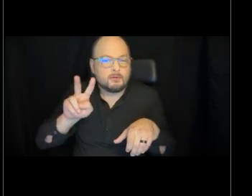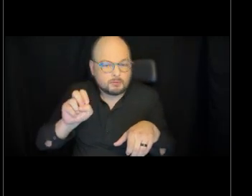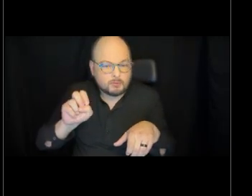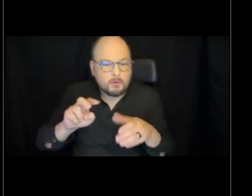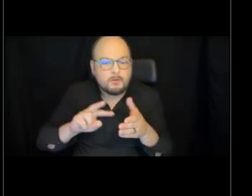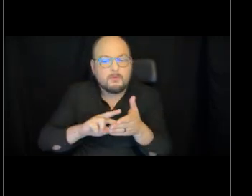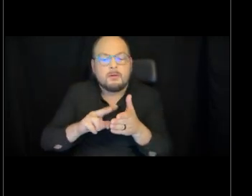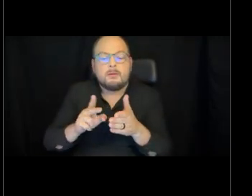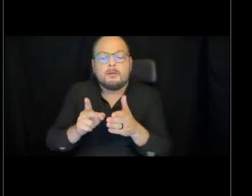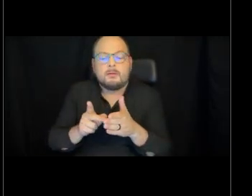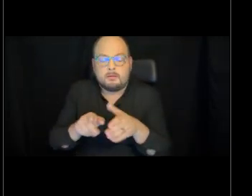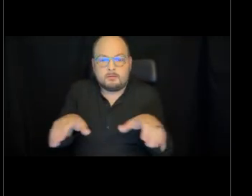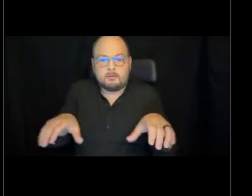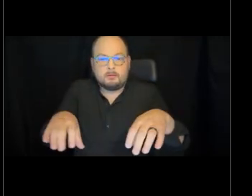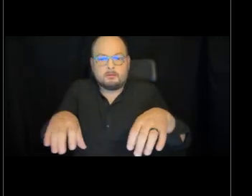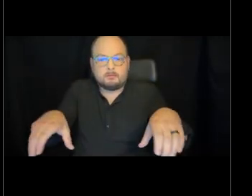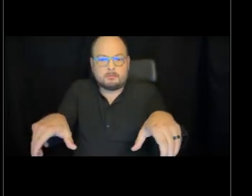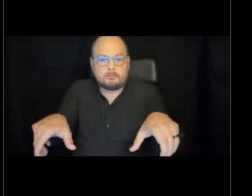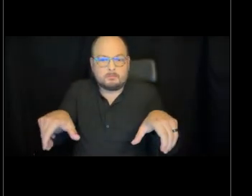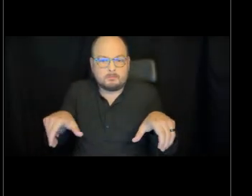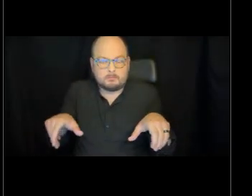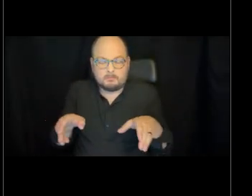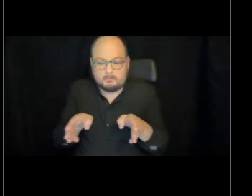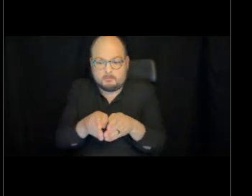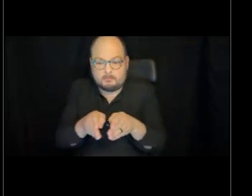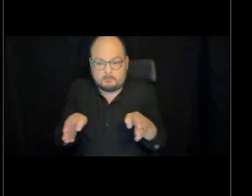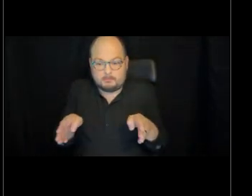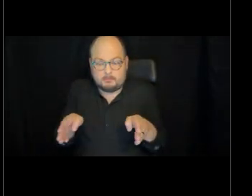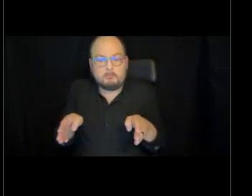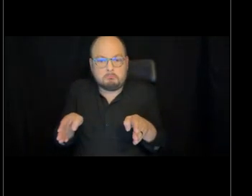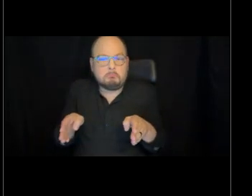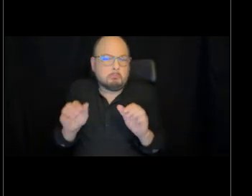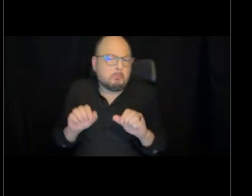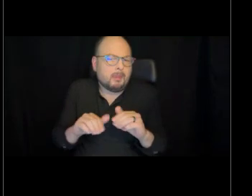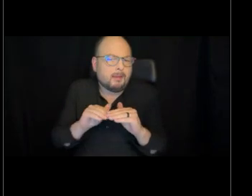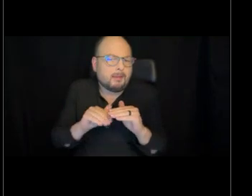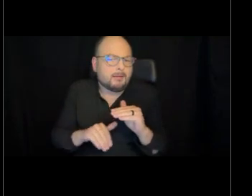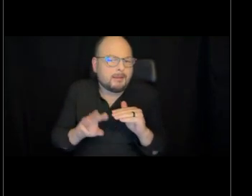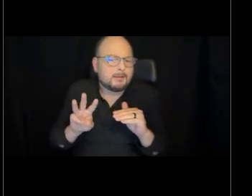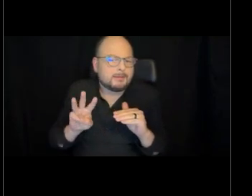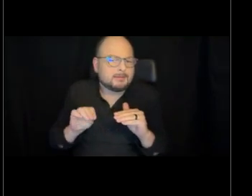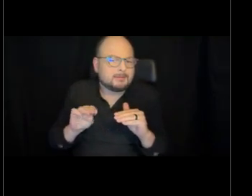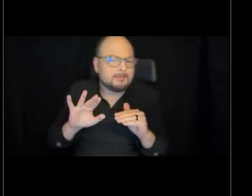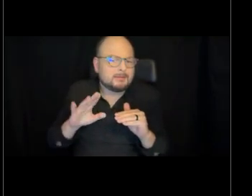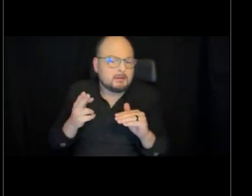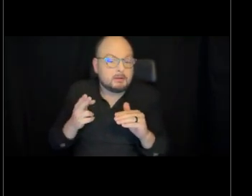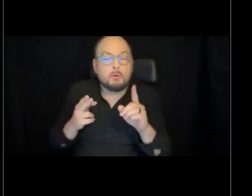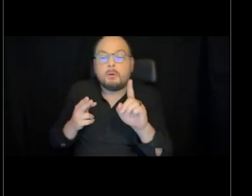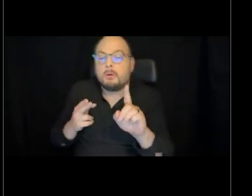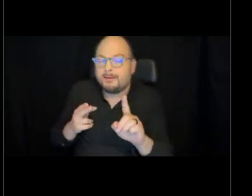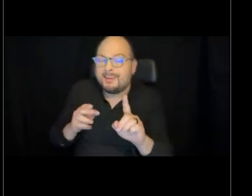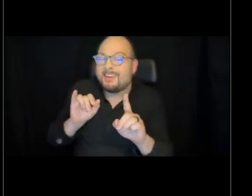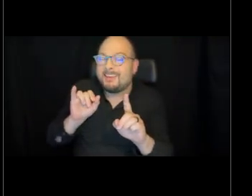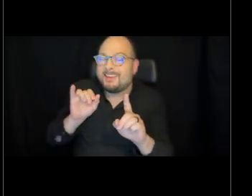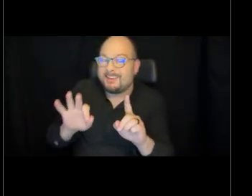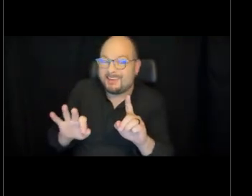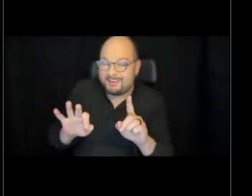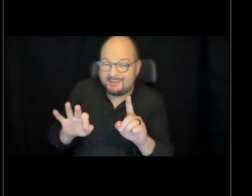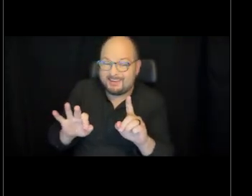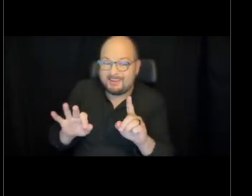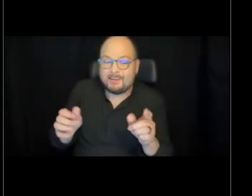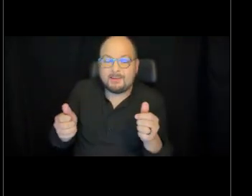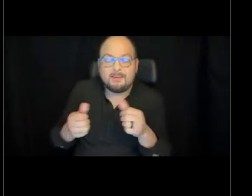the legs of the U, only when removable base cabinets are provided under the cooktop